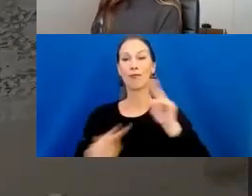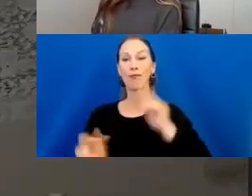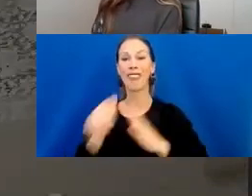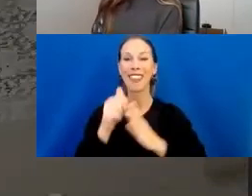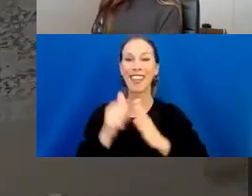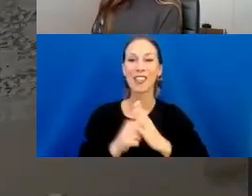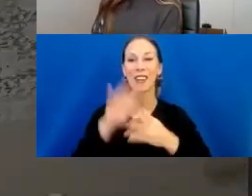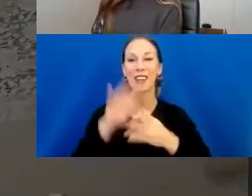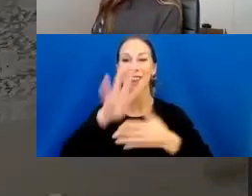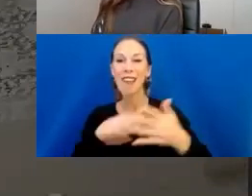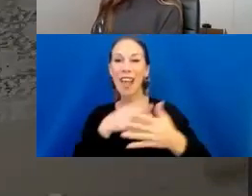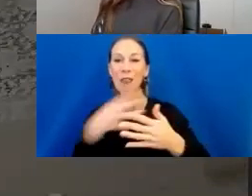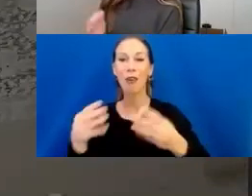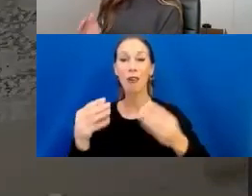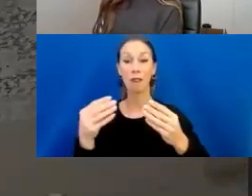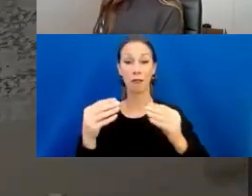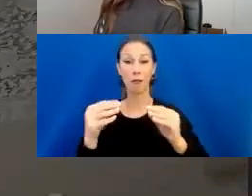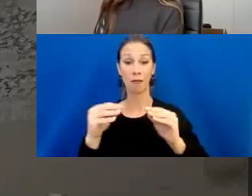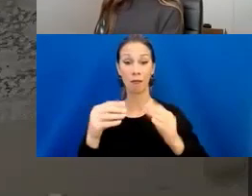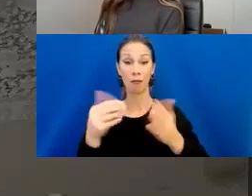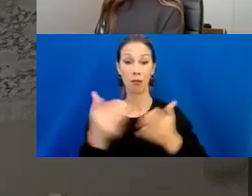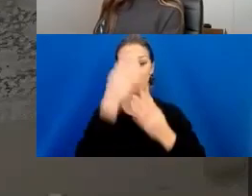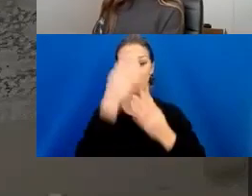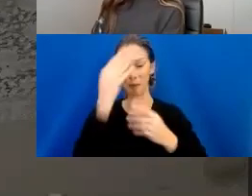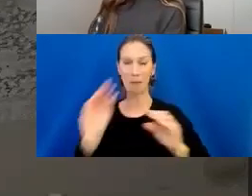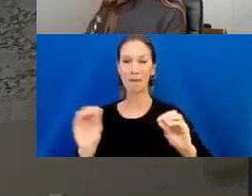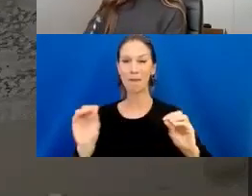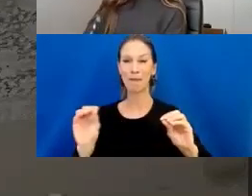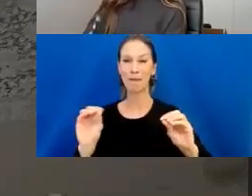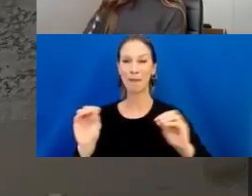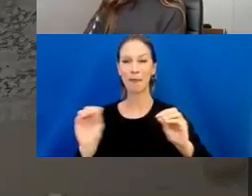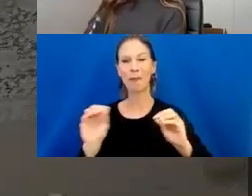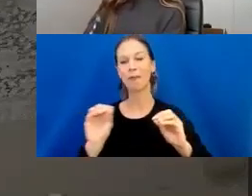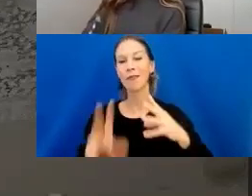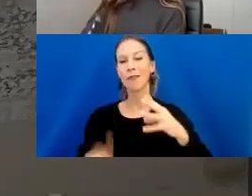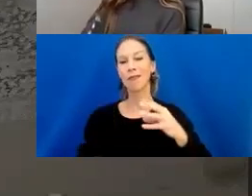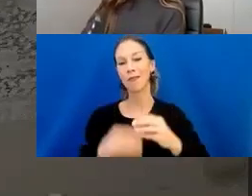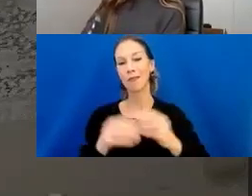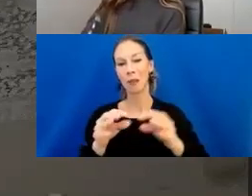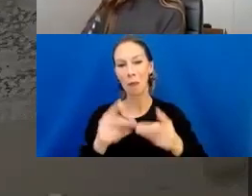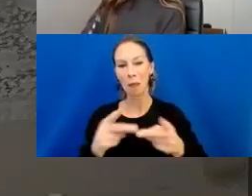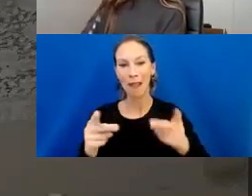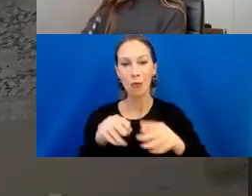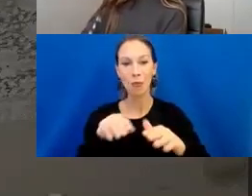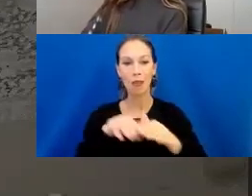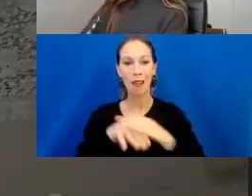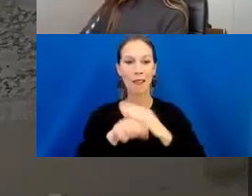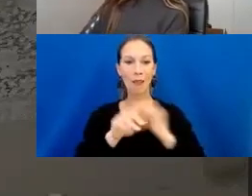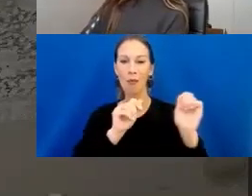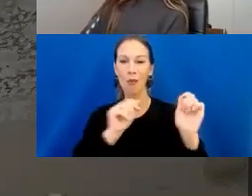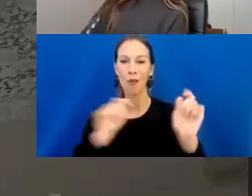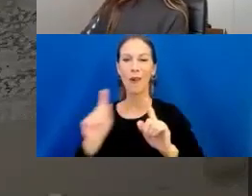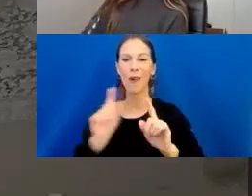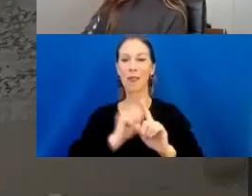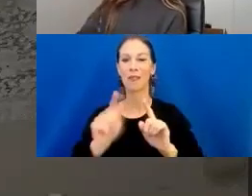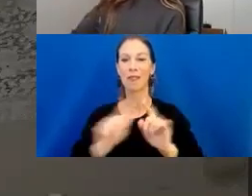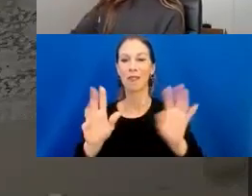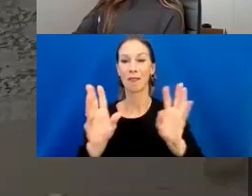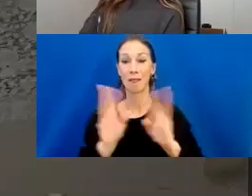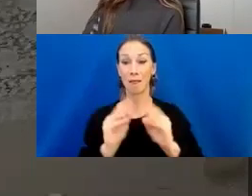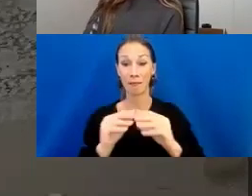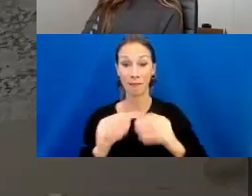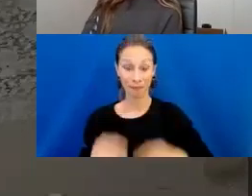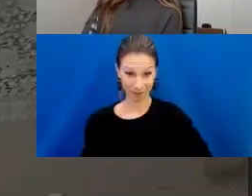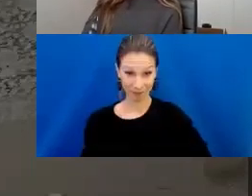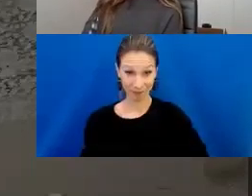new information here. It's just an additional place that you can access all the sessions. So now that we've done